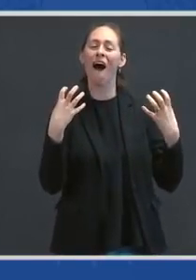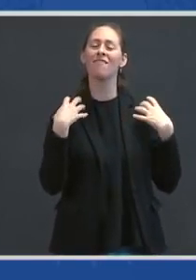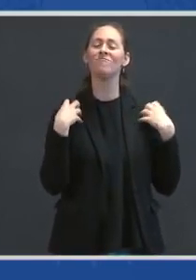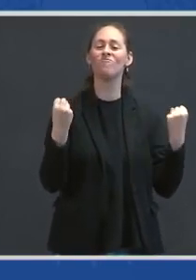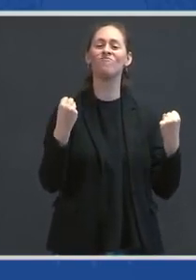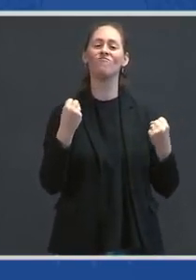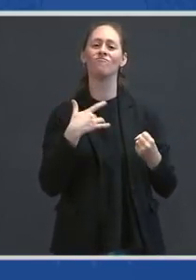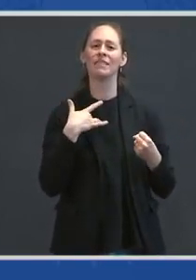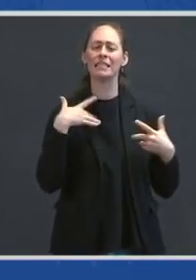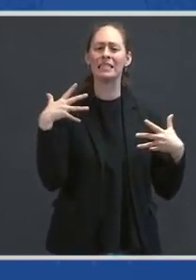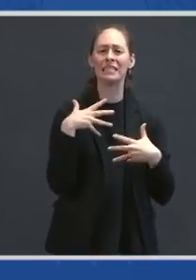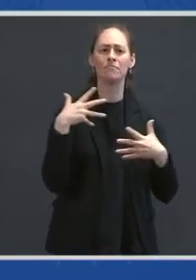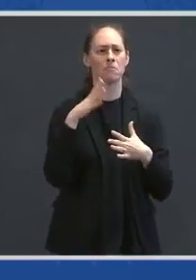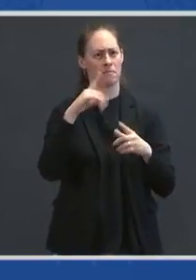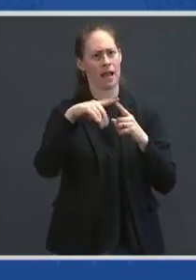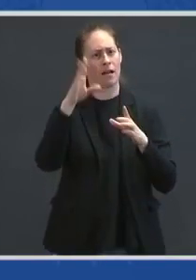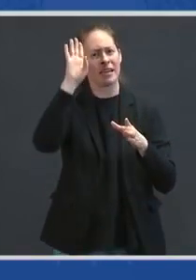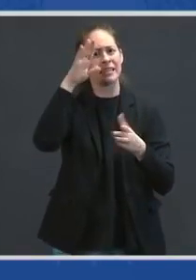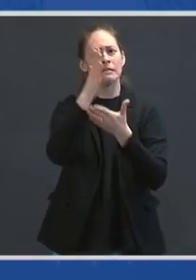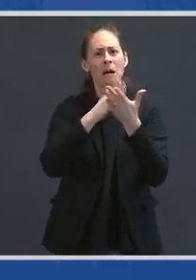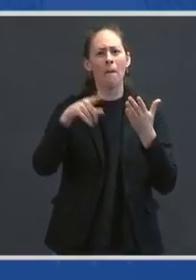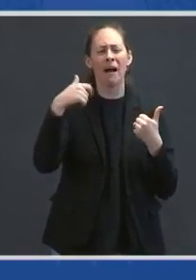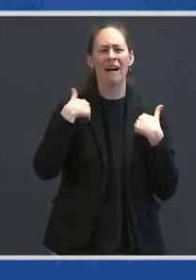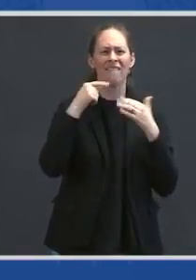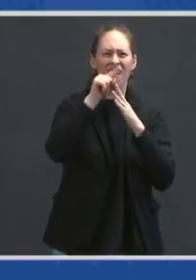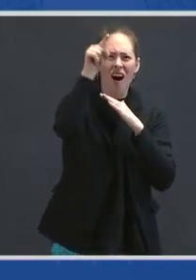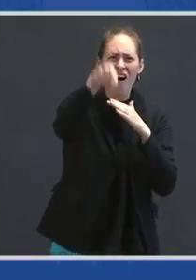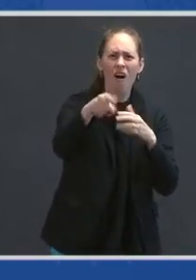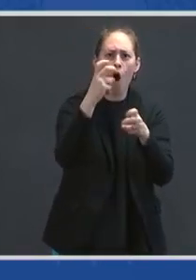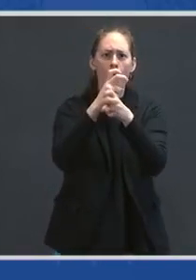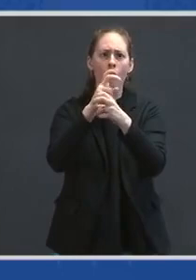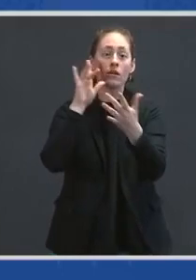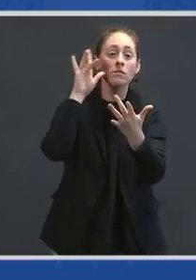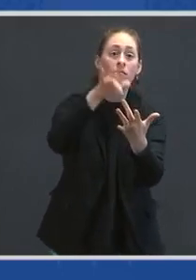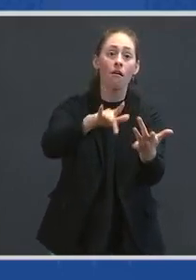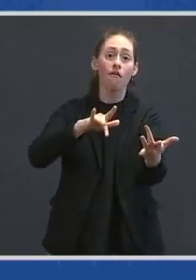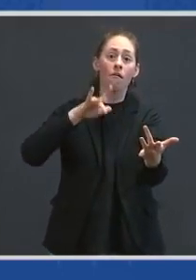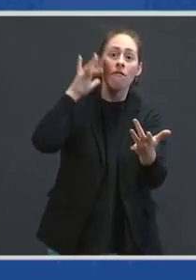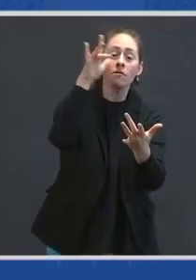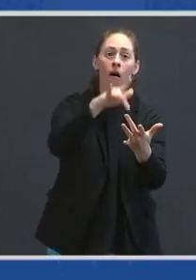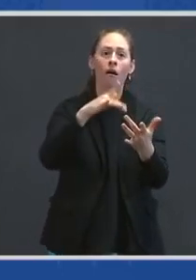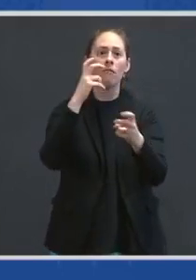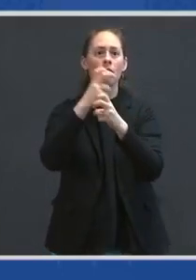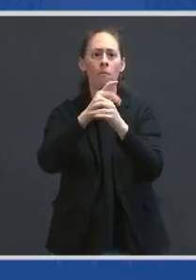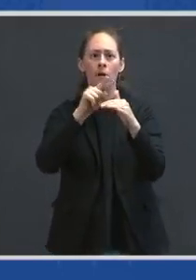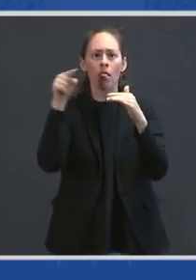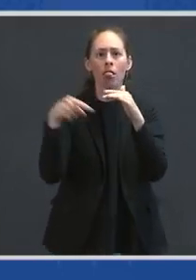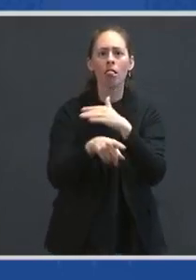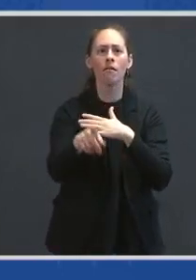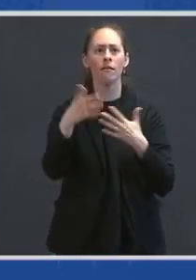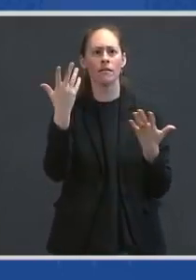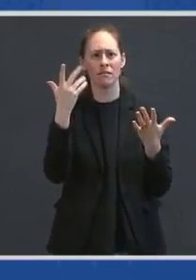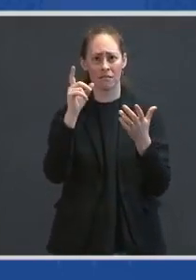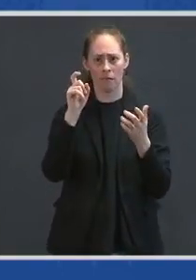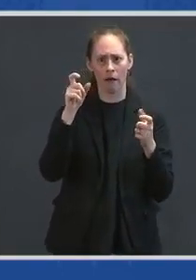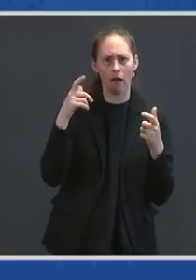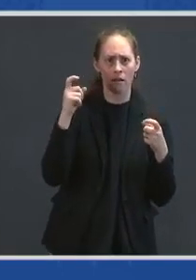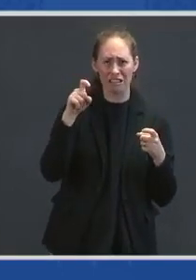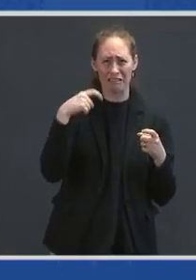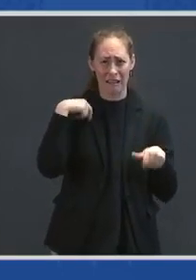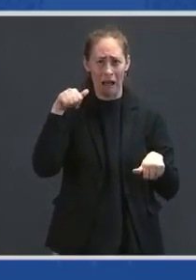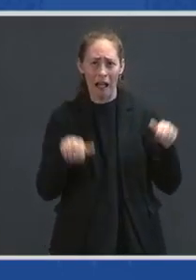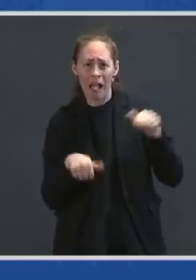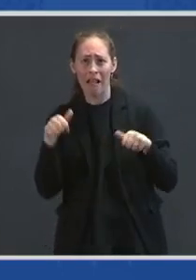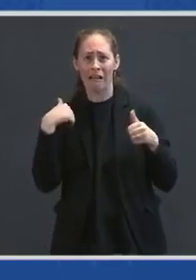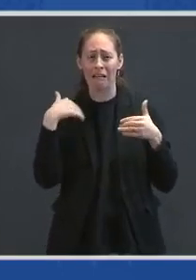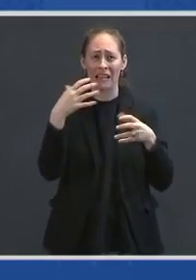areas who can't get them. And there are folks who are hesitant to take the shot in the first place. We all know there's a history in this country